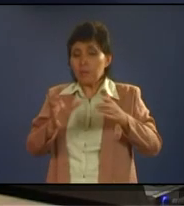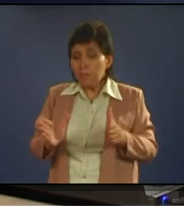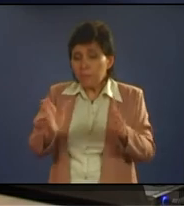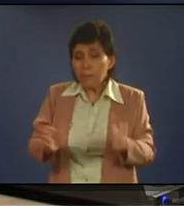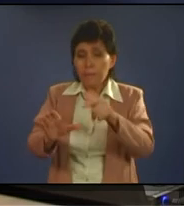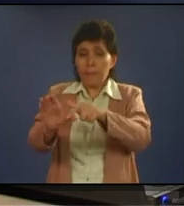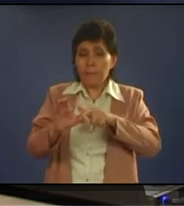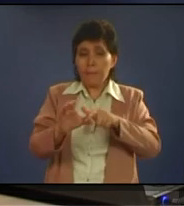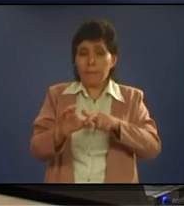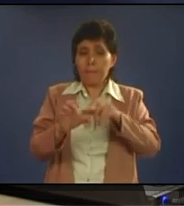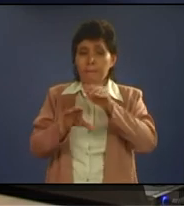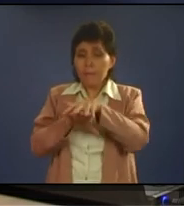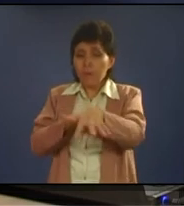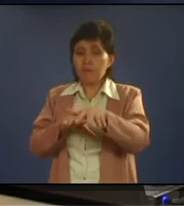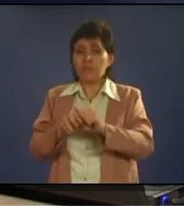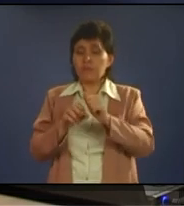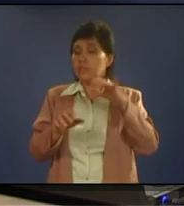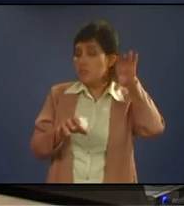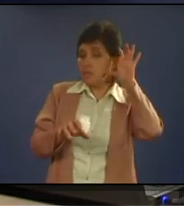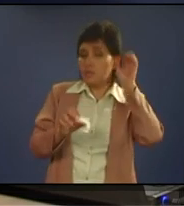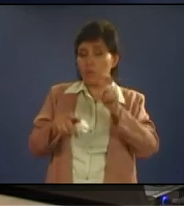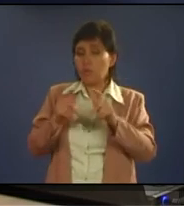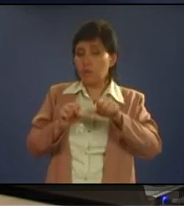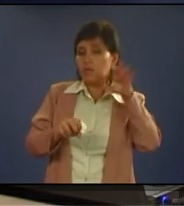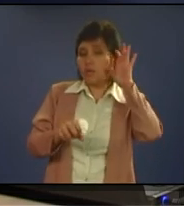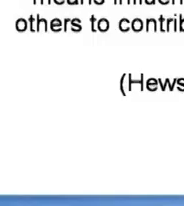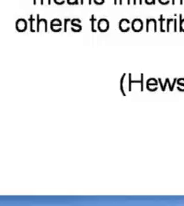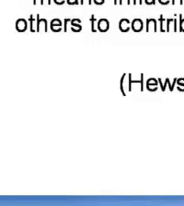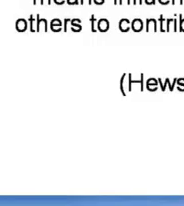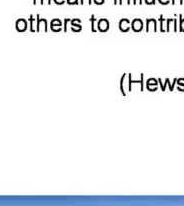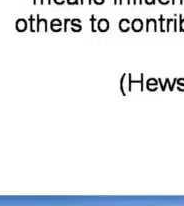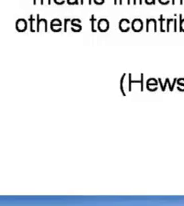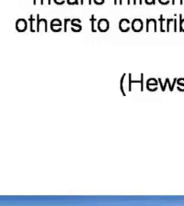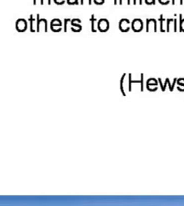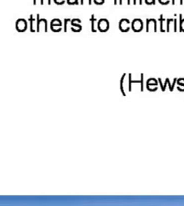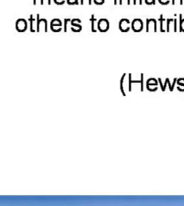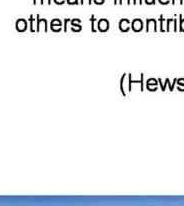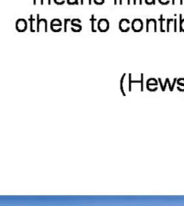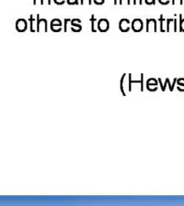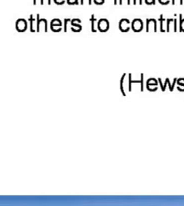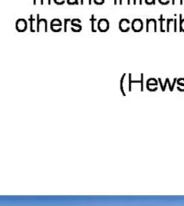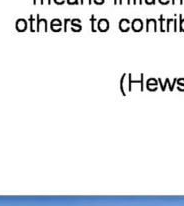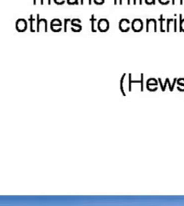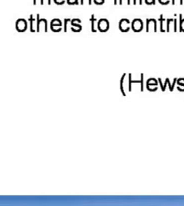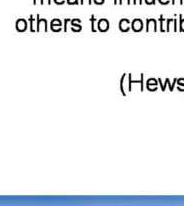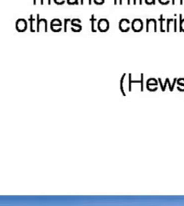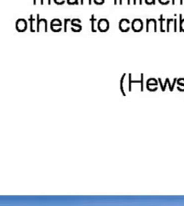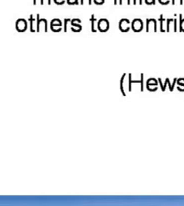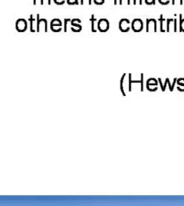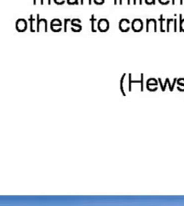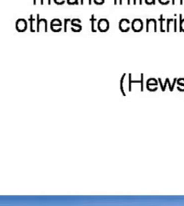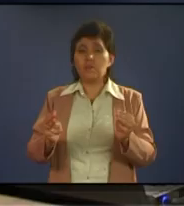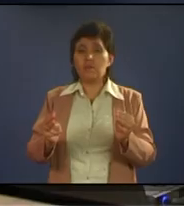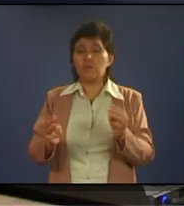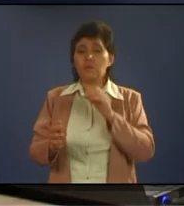can't influence and people don't listen to you, you're not a leader. You're able to motivate. You're able to motivate